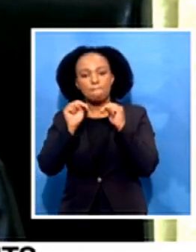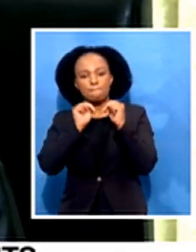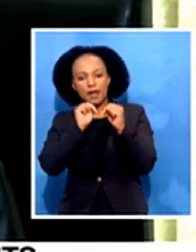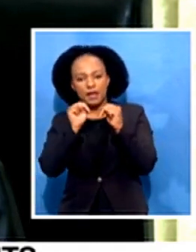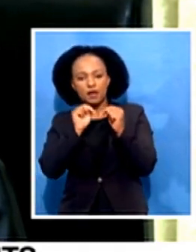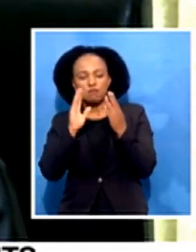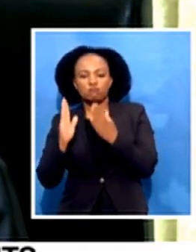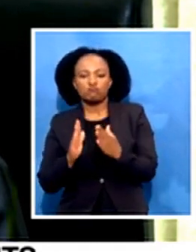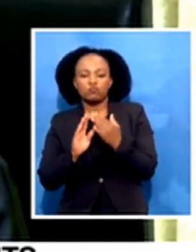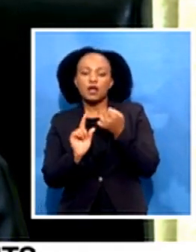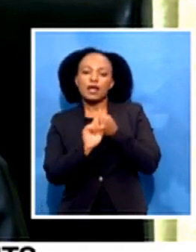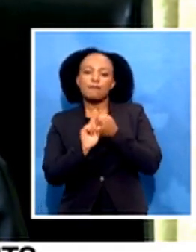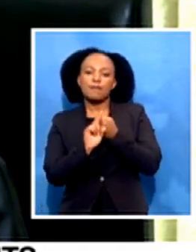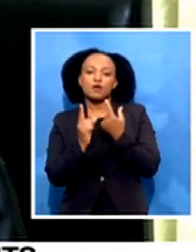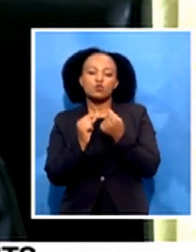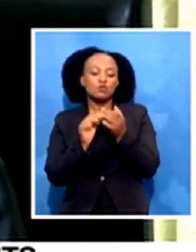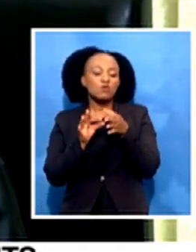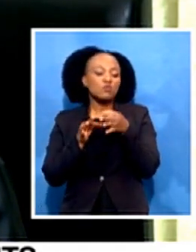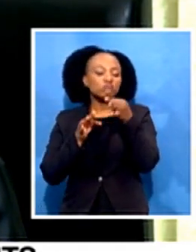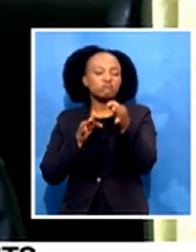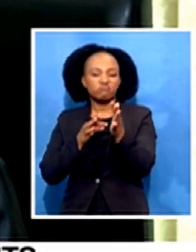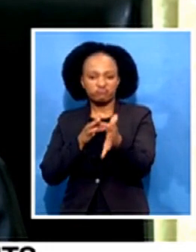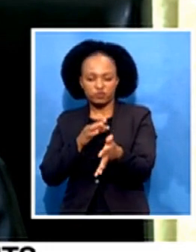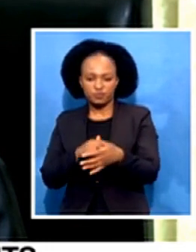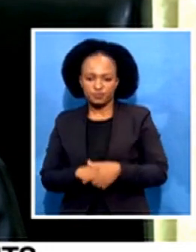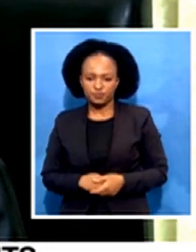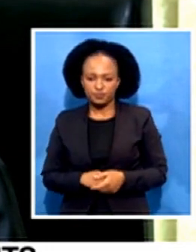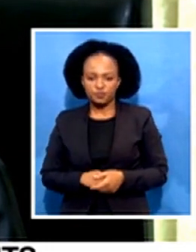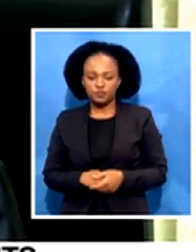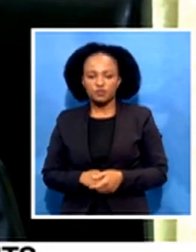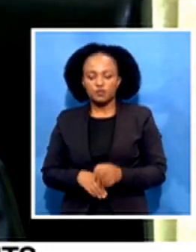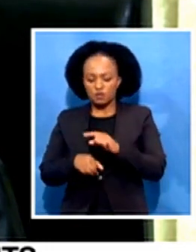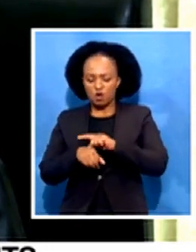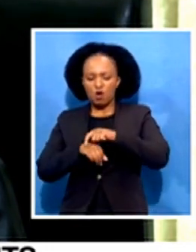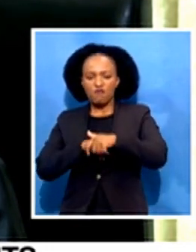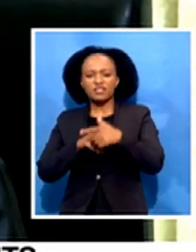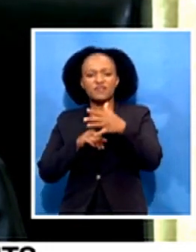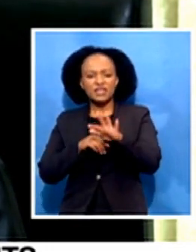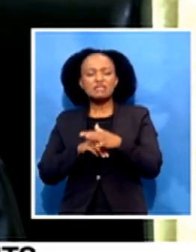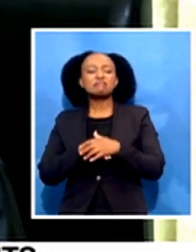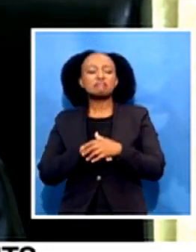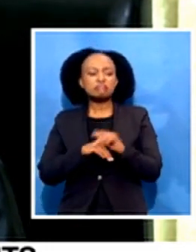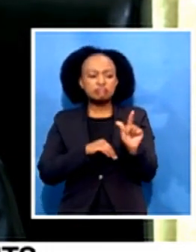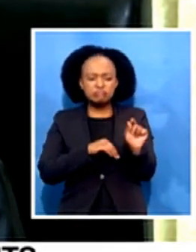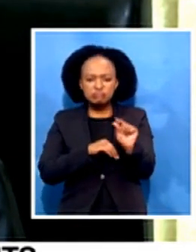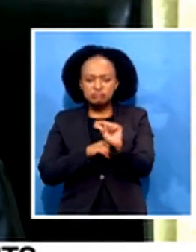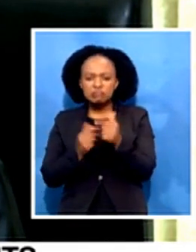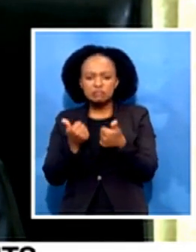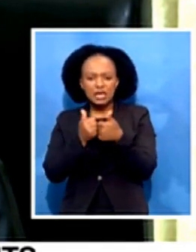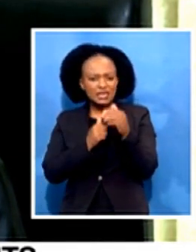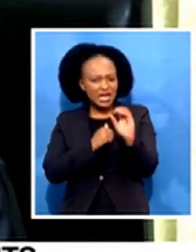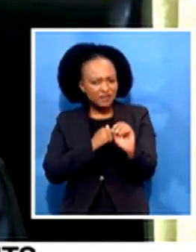forward. The conference noted the challenges faced by the collective bargaining, both in the public and private